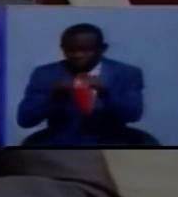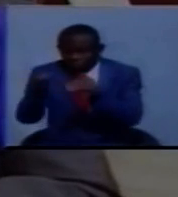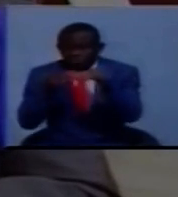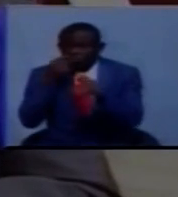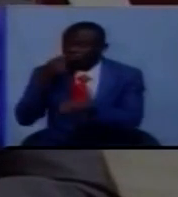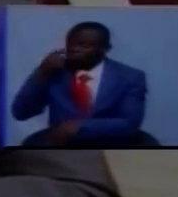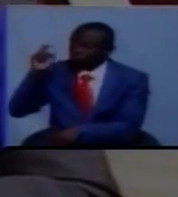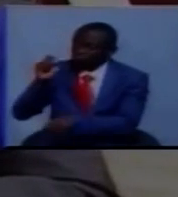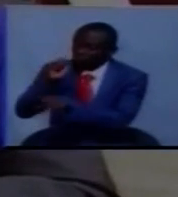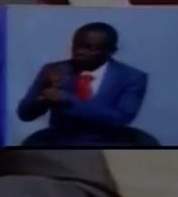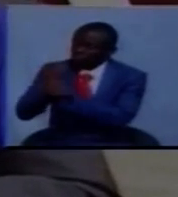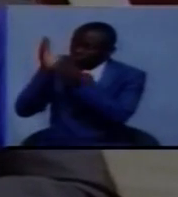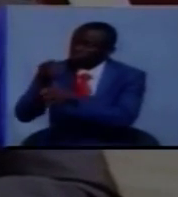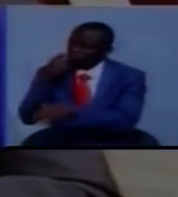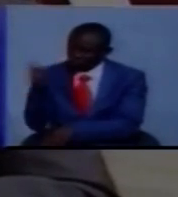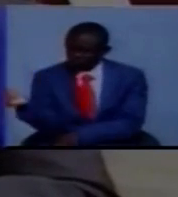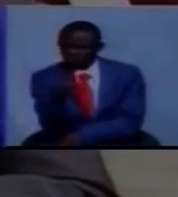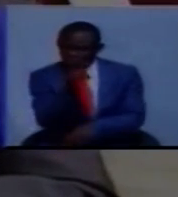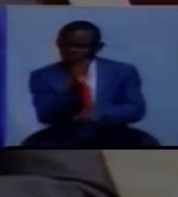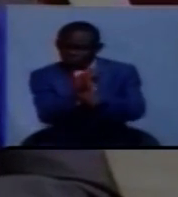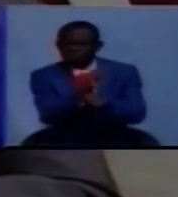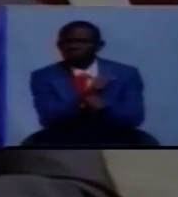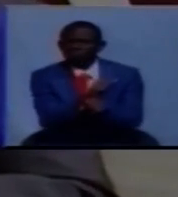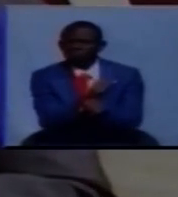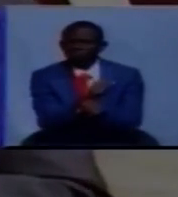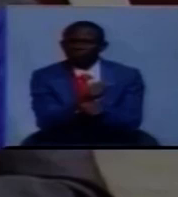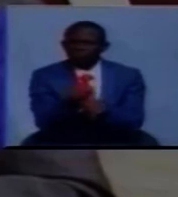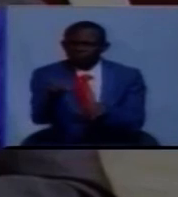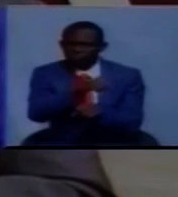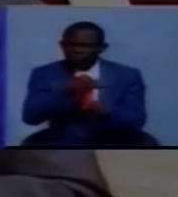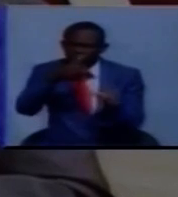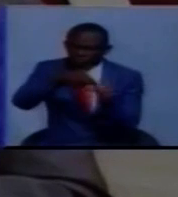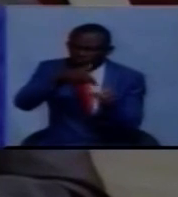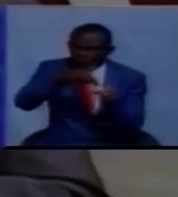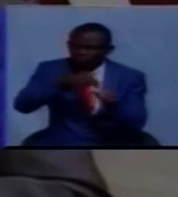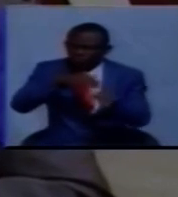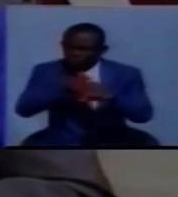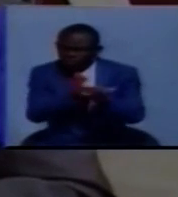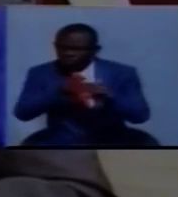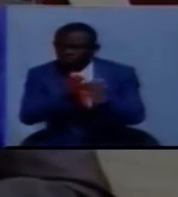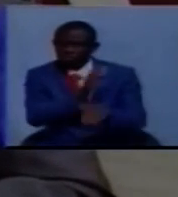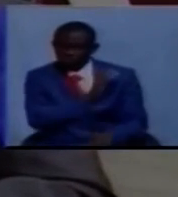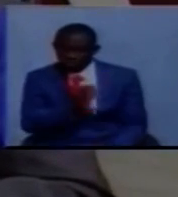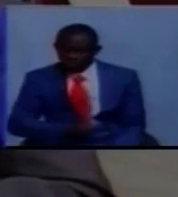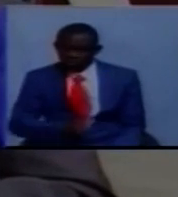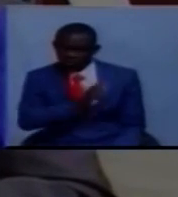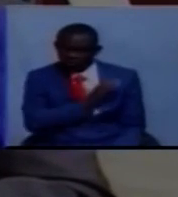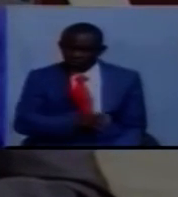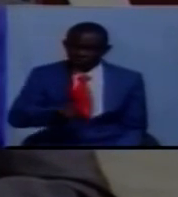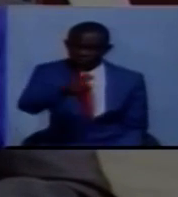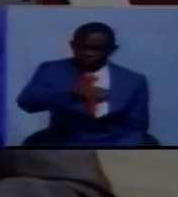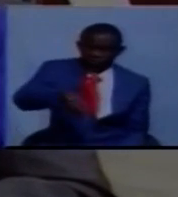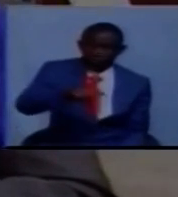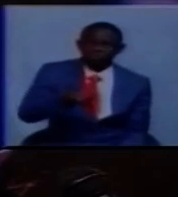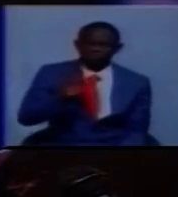of the transporters to make sure that the people whom they have employed, whom they have a contract with, contract of employment, they go